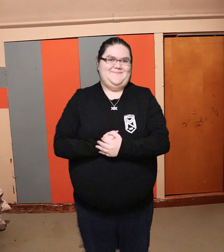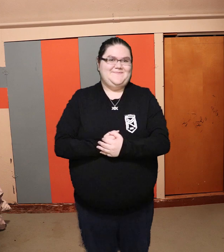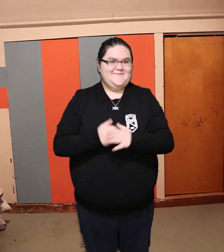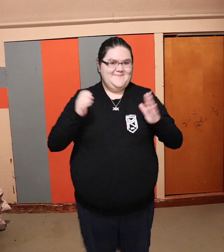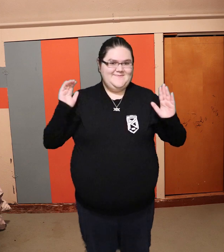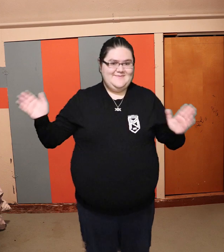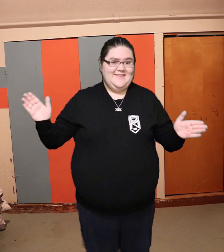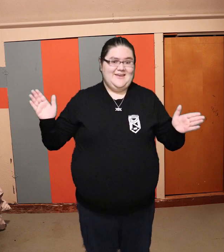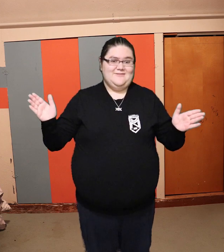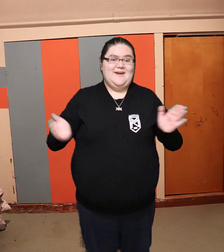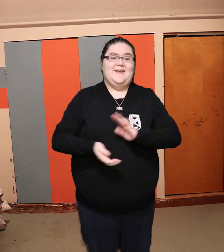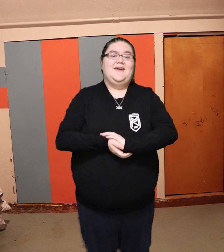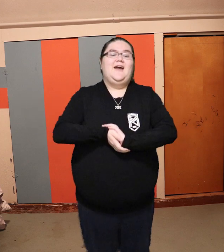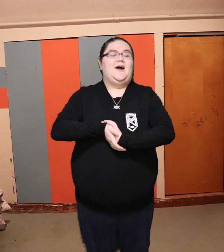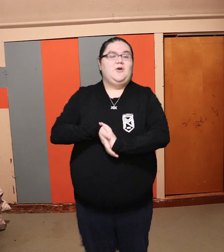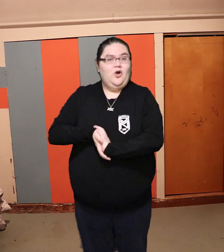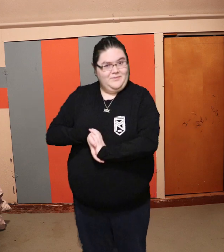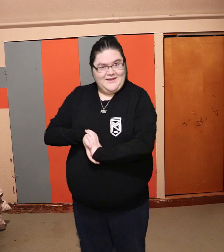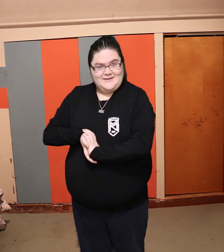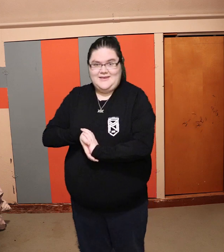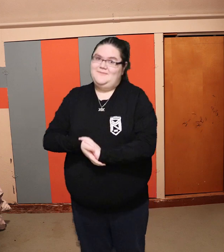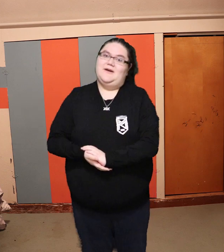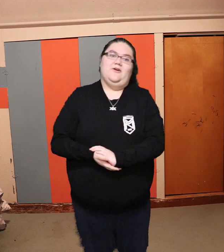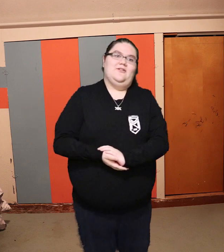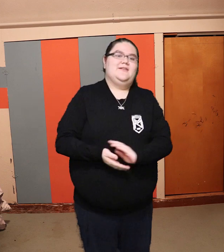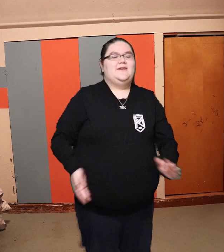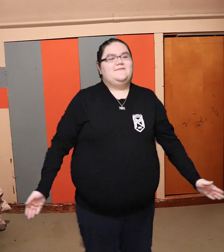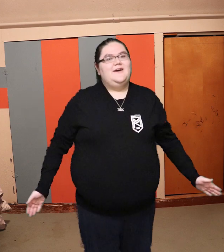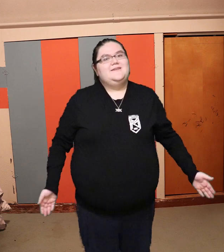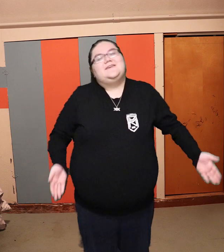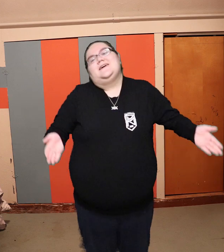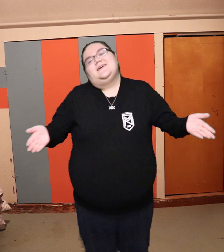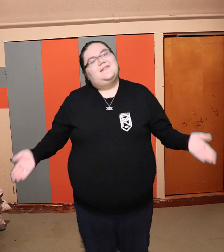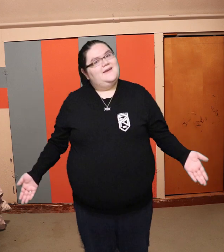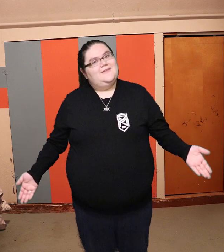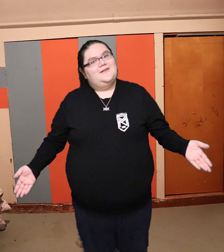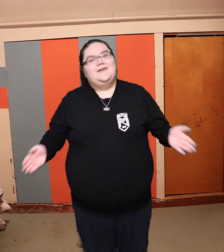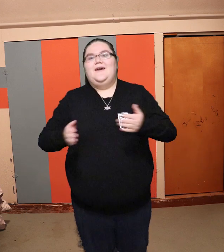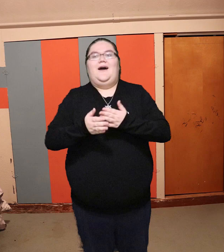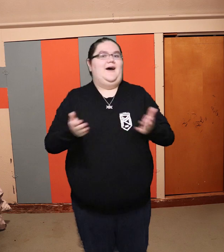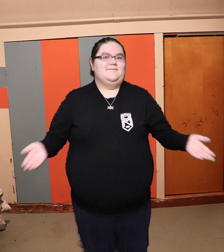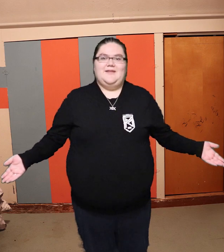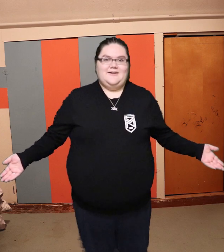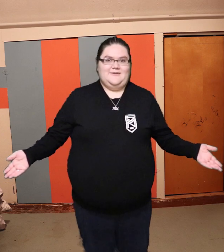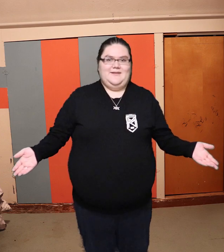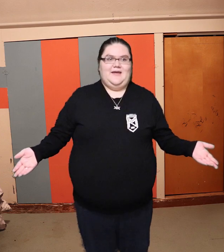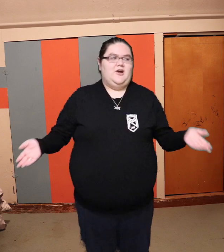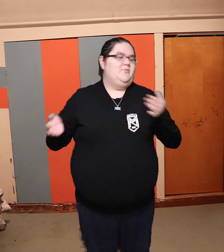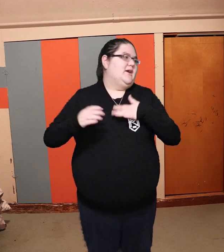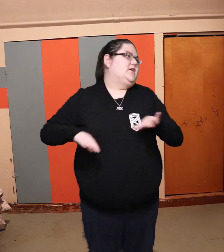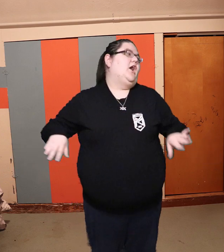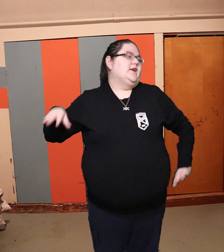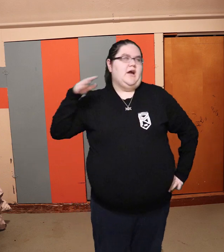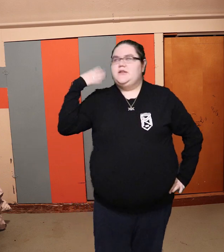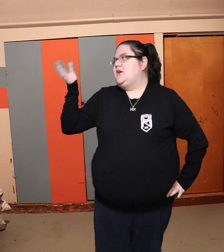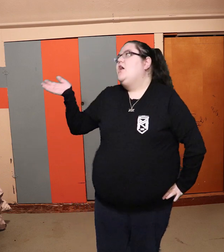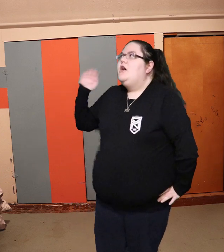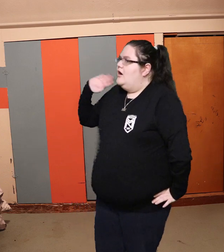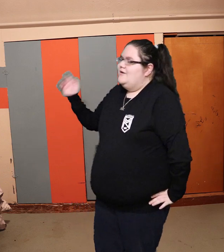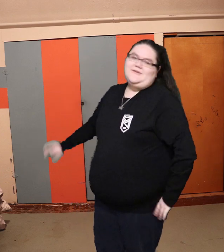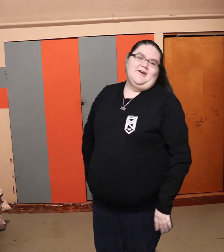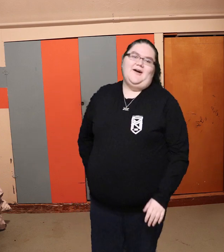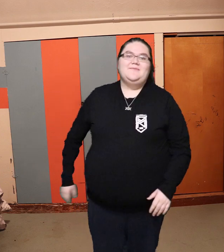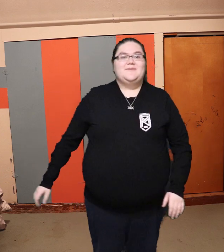Time is when I'm hoping to hit my goal. And if not, like I said, I'm not gonna be like, oh my God, guys,